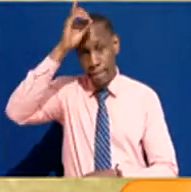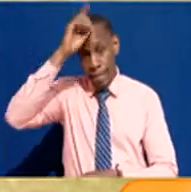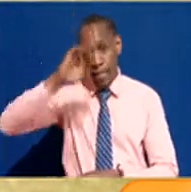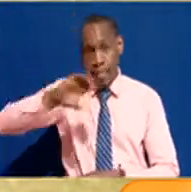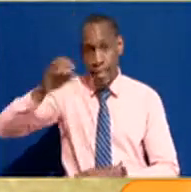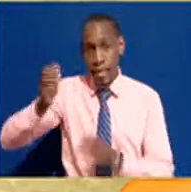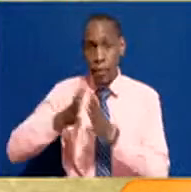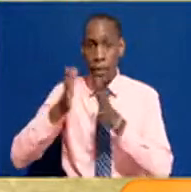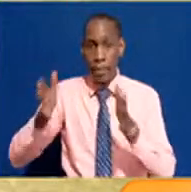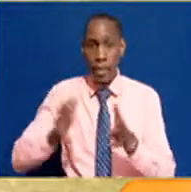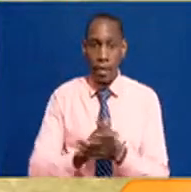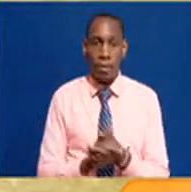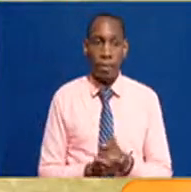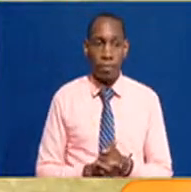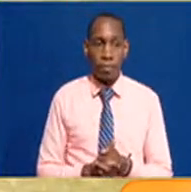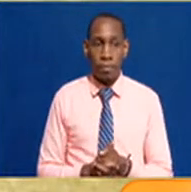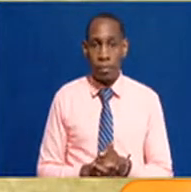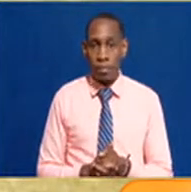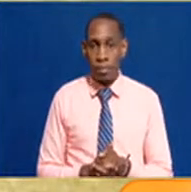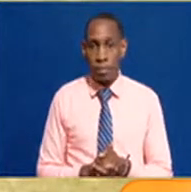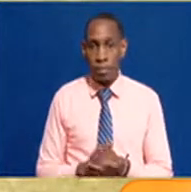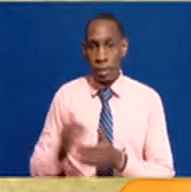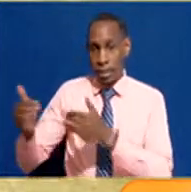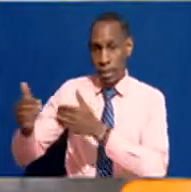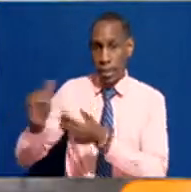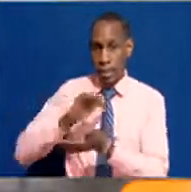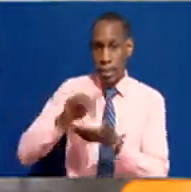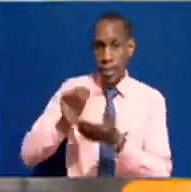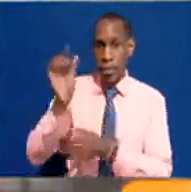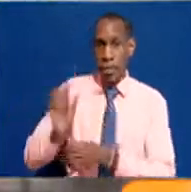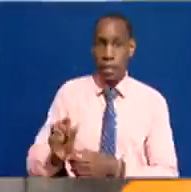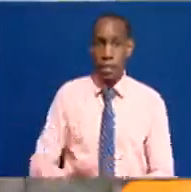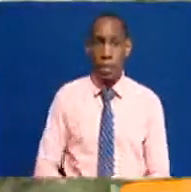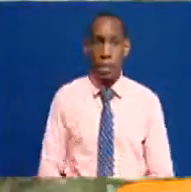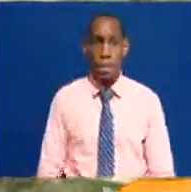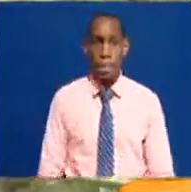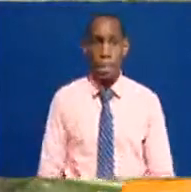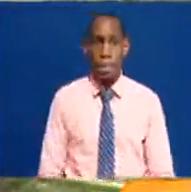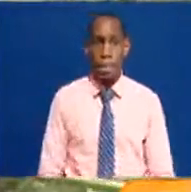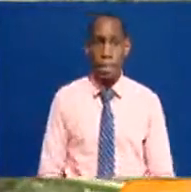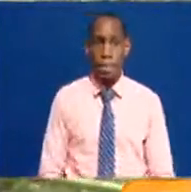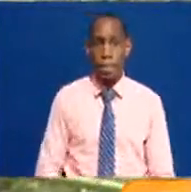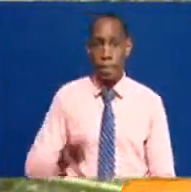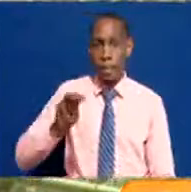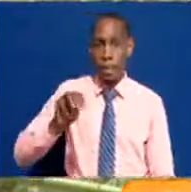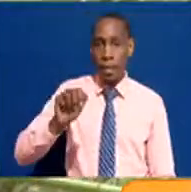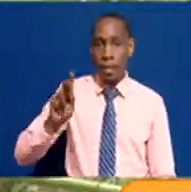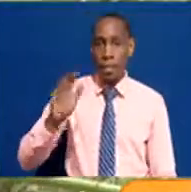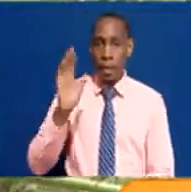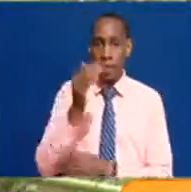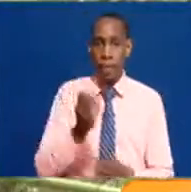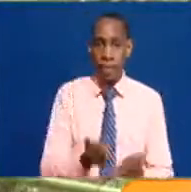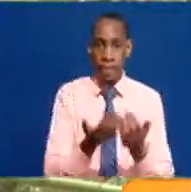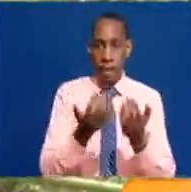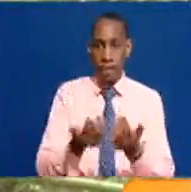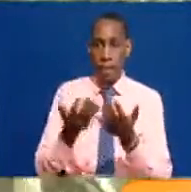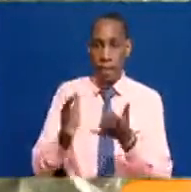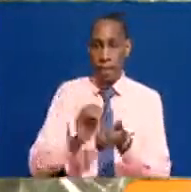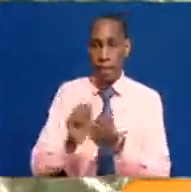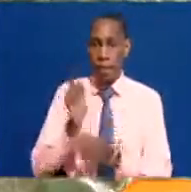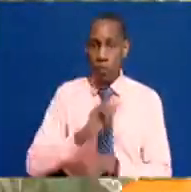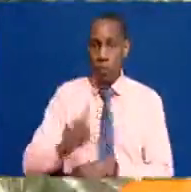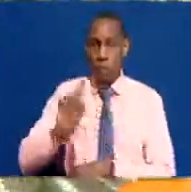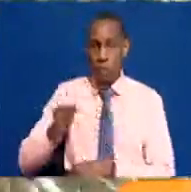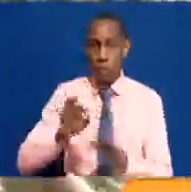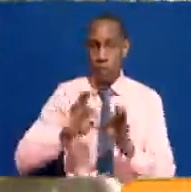cities, all around this, the central region. At the Mau Forest, fire has raised over 1,000